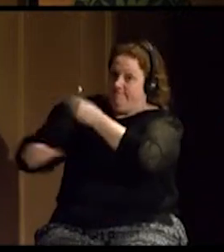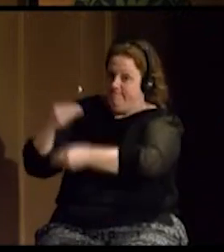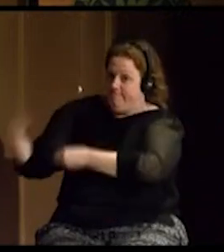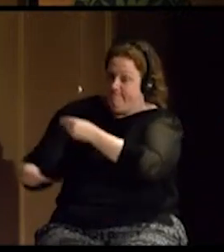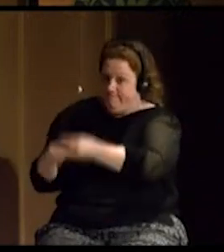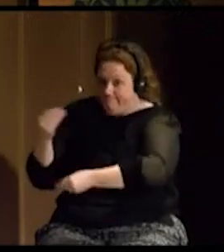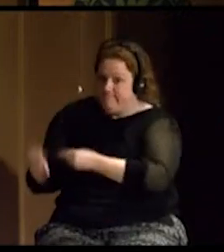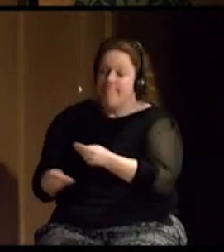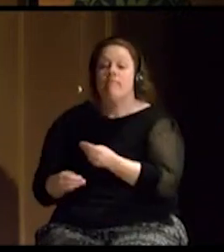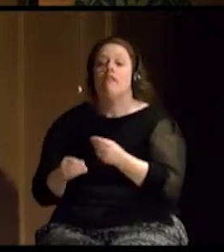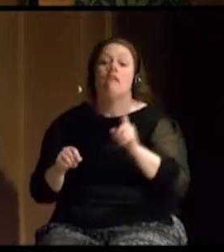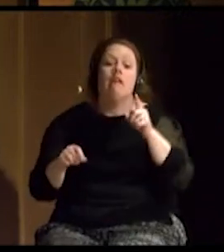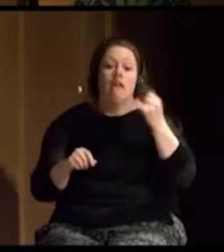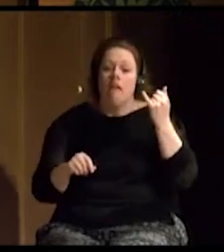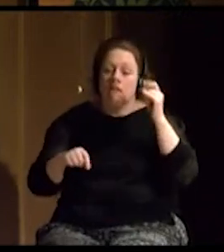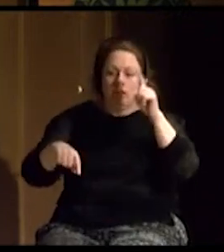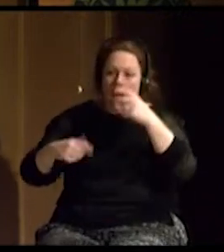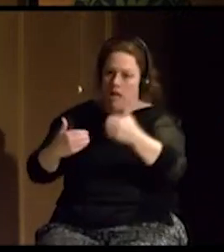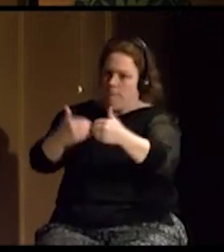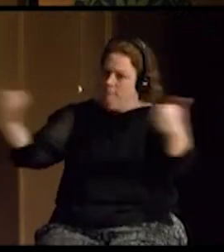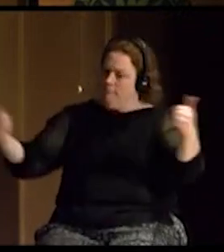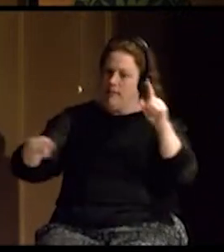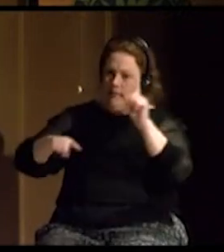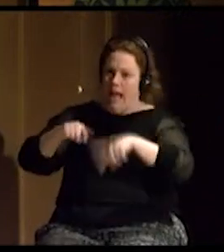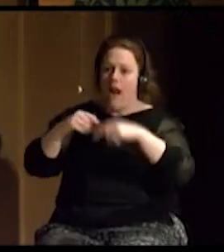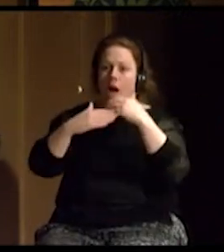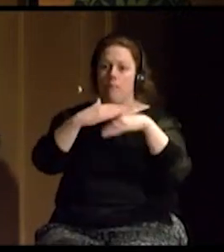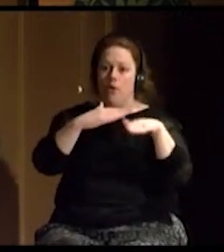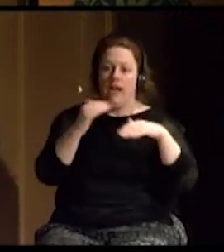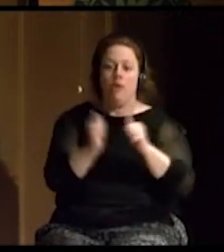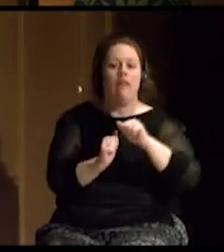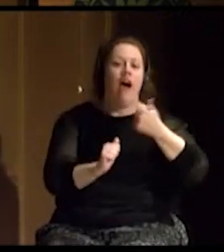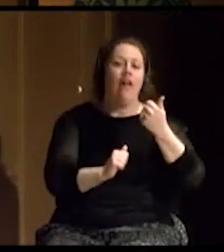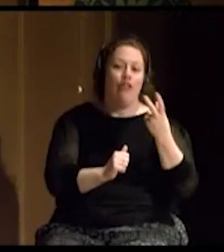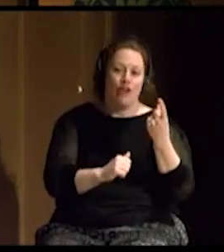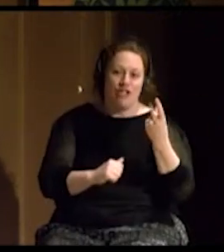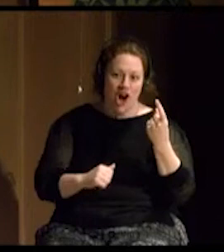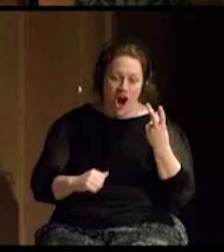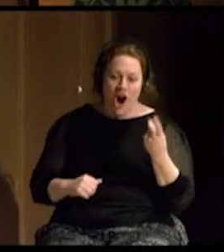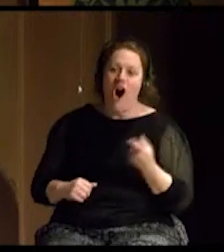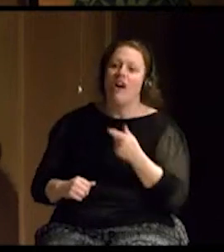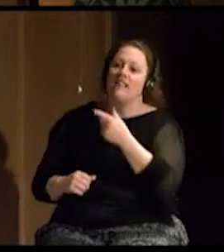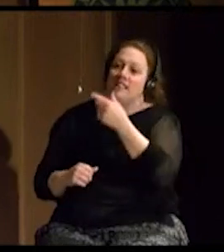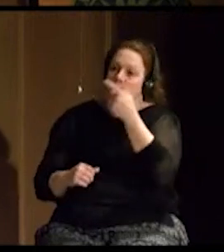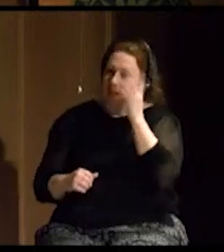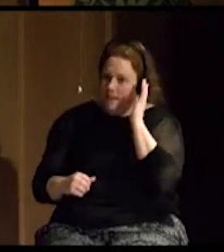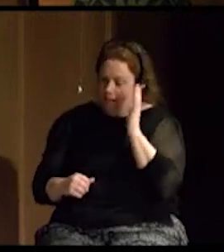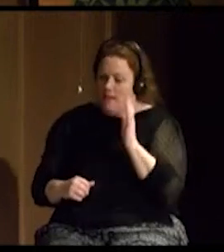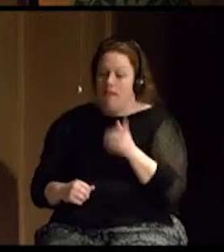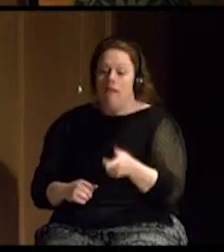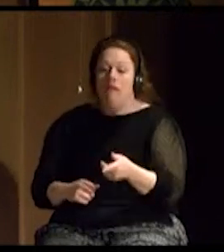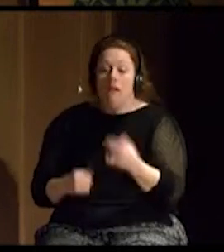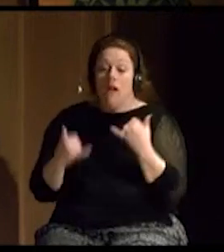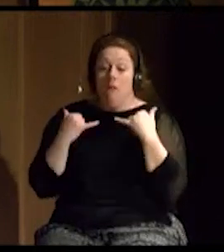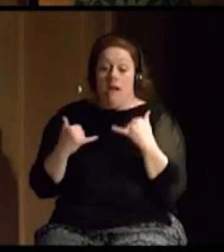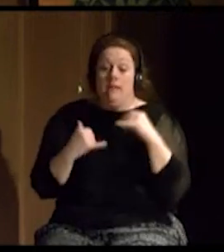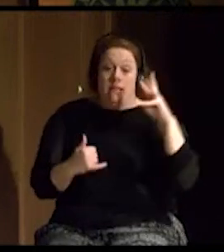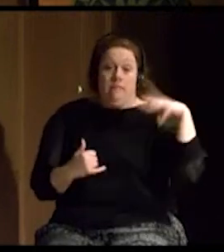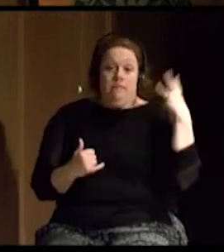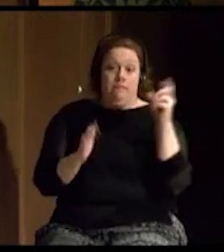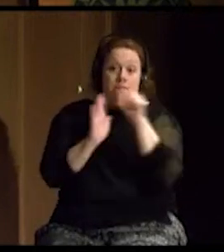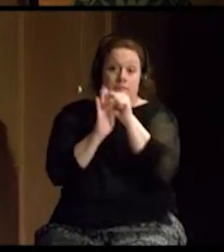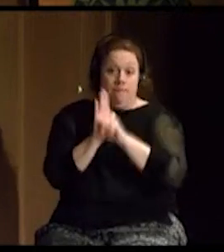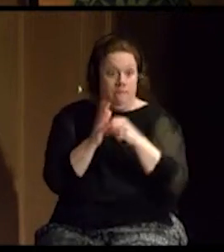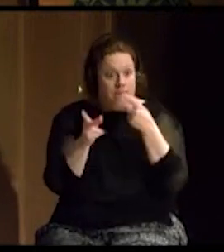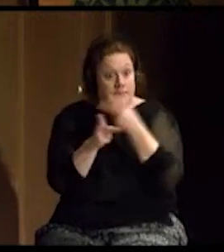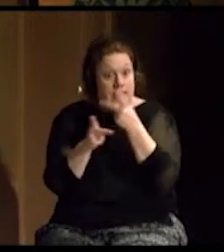from interbreeding with other short-haired dogs. And the Skokomish of President present-day Washington state, they had kept their